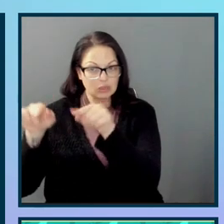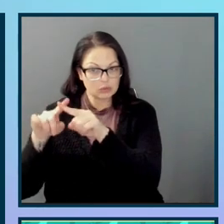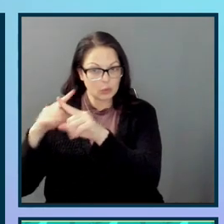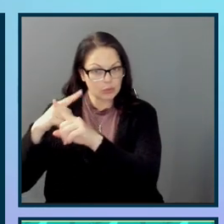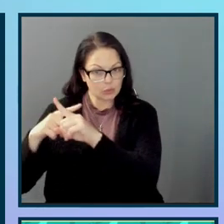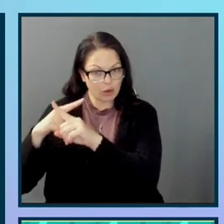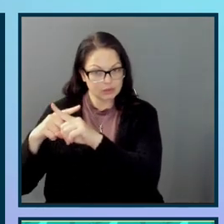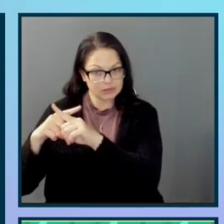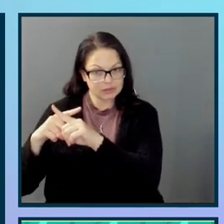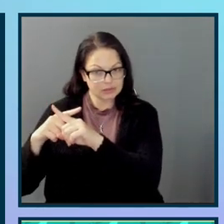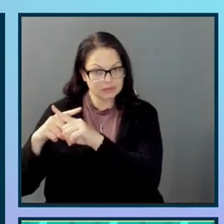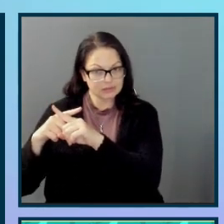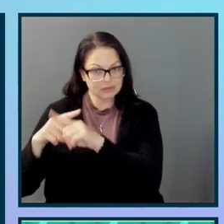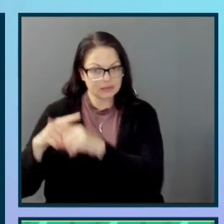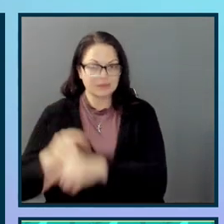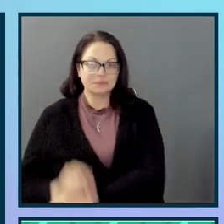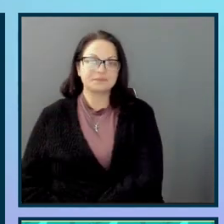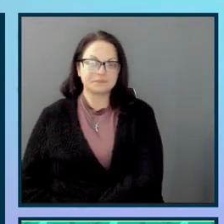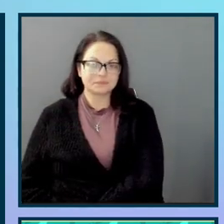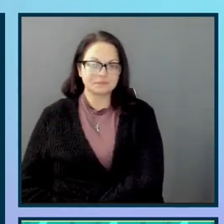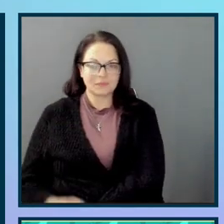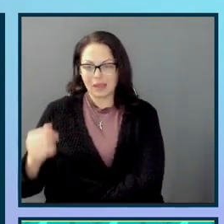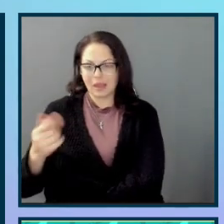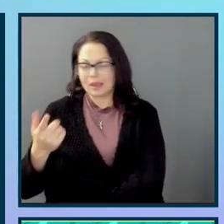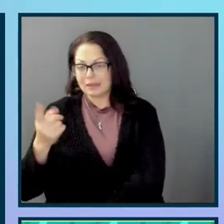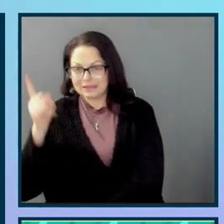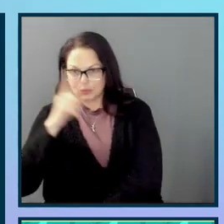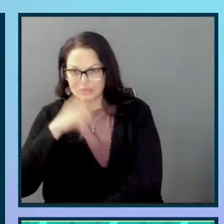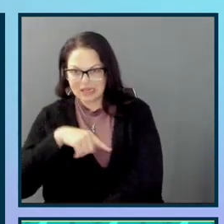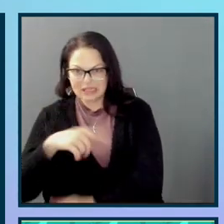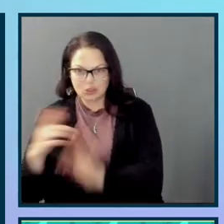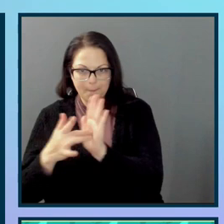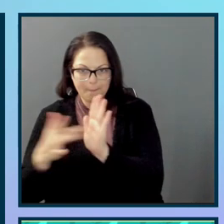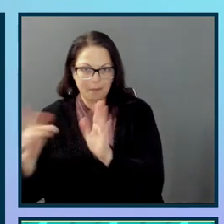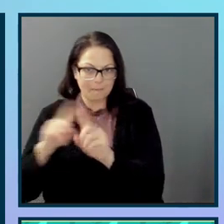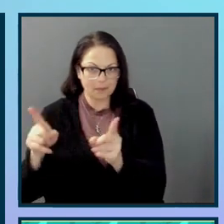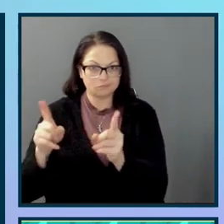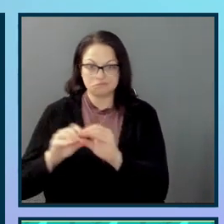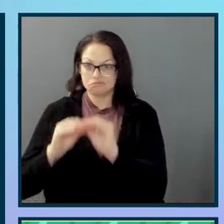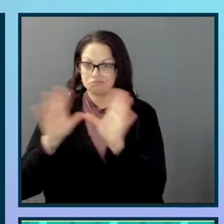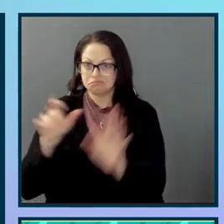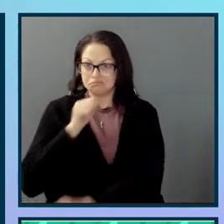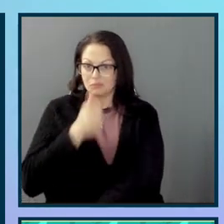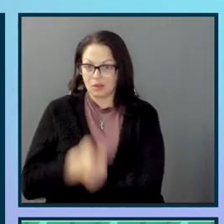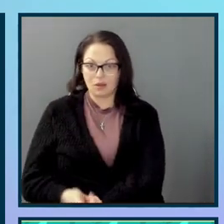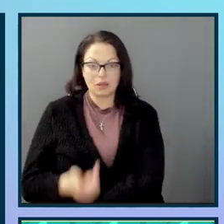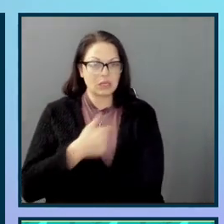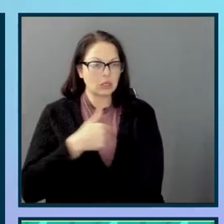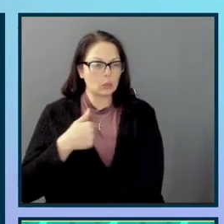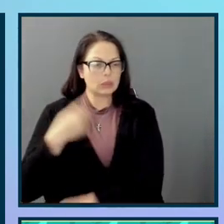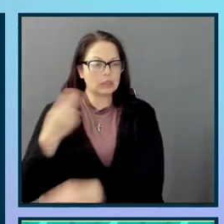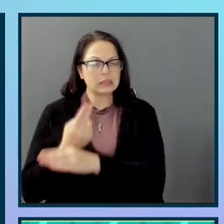that's pretending to be a button, because clearly it isn't a button to everyone. We can use Chrome's